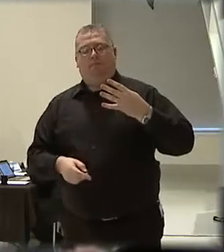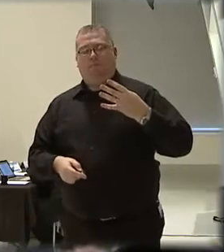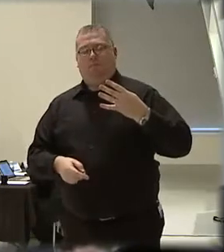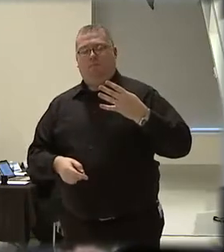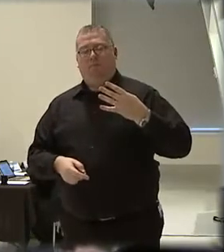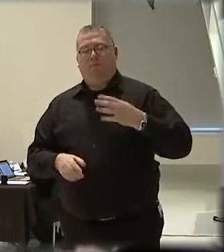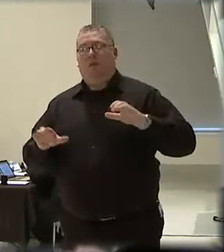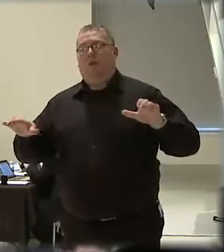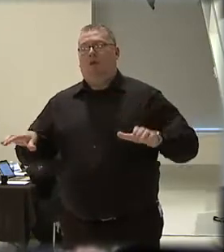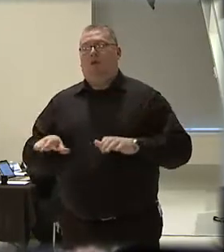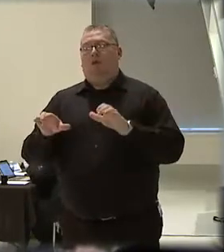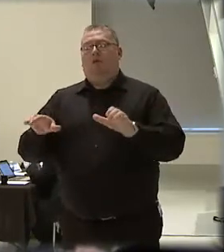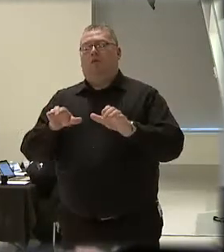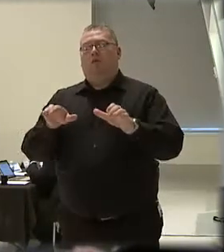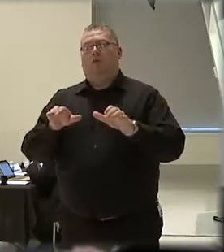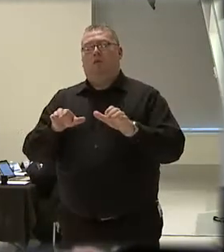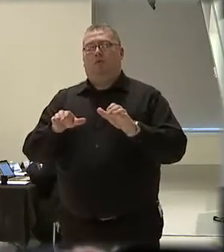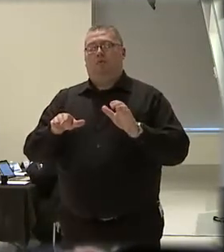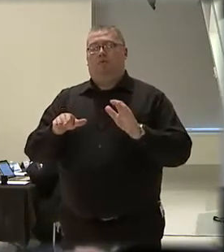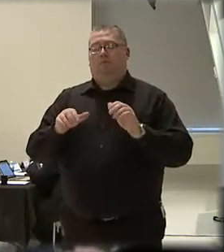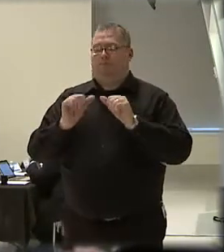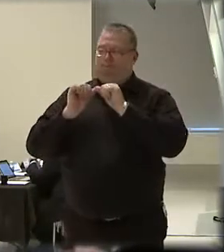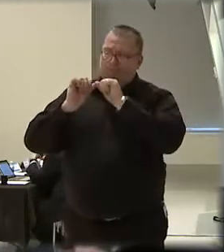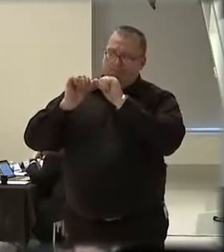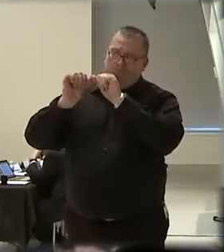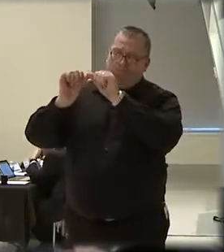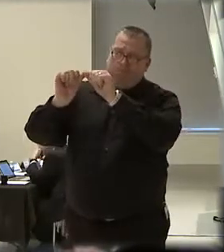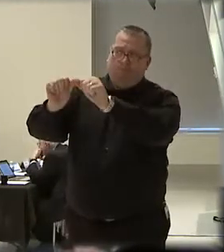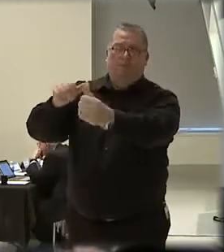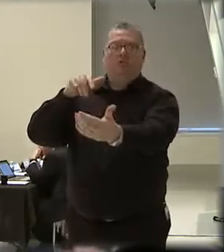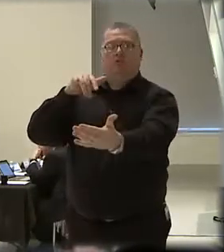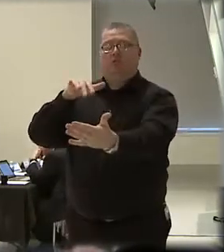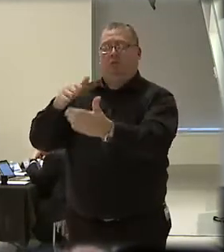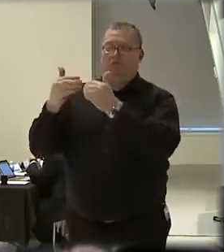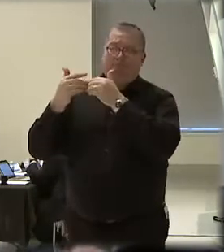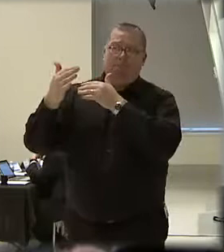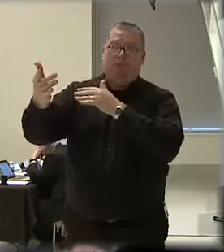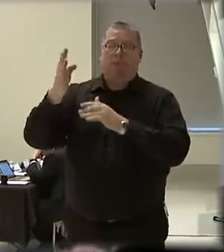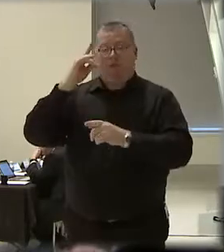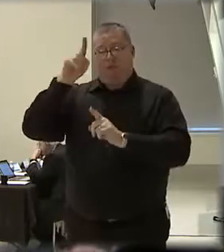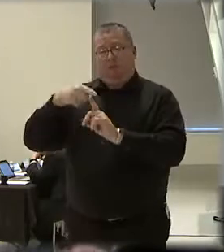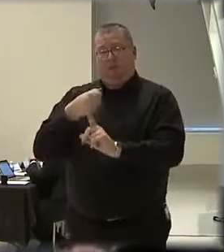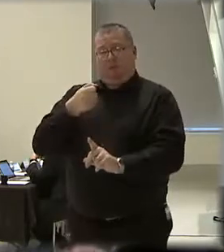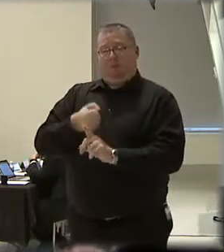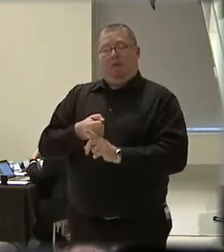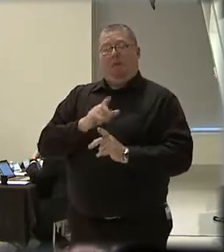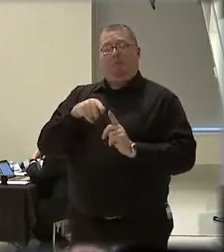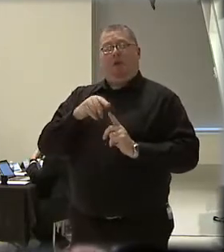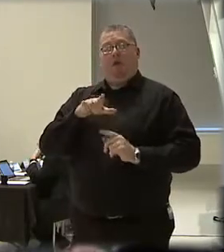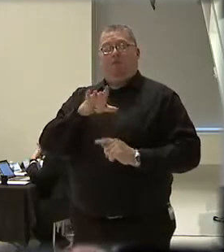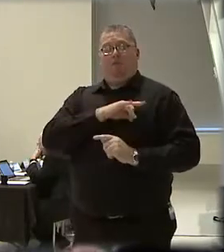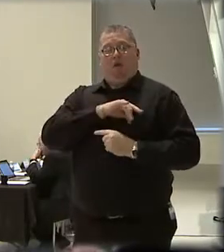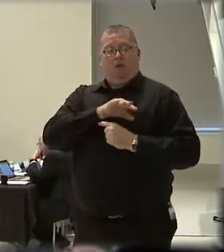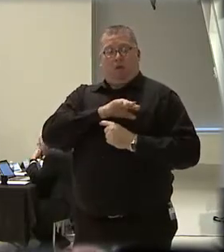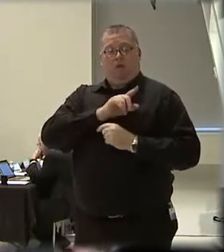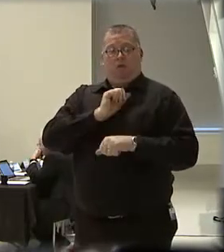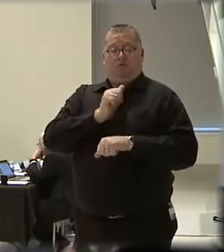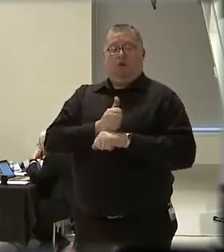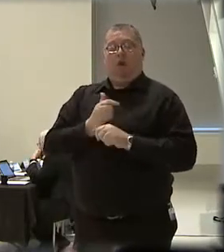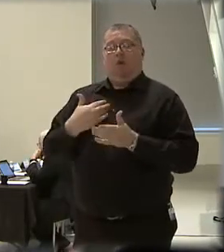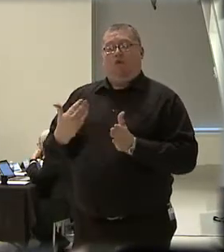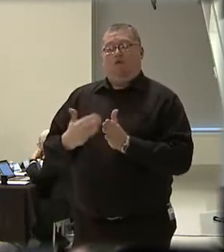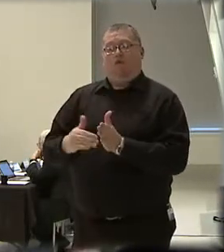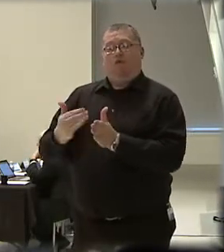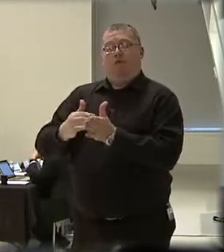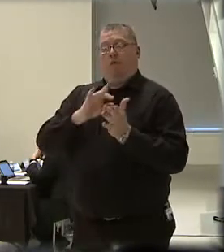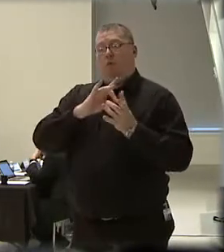conduct longitudinal studies to determine the impact of body camera implementation upon frequency of